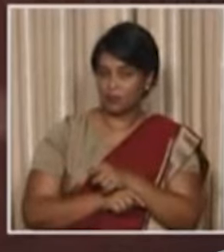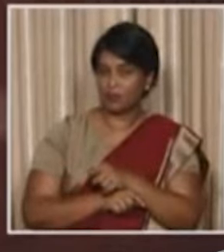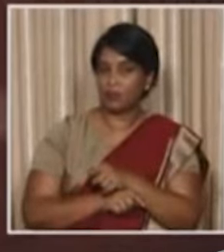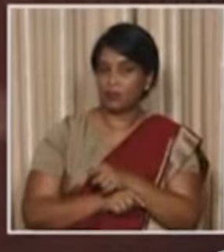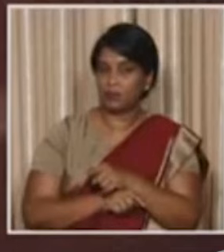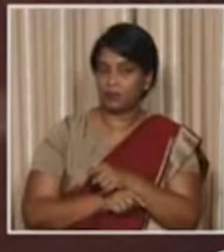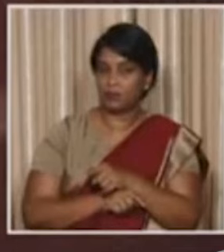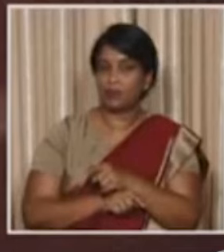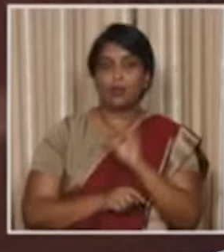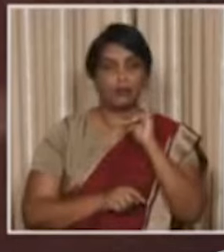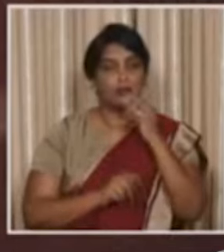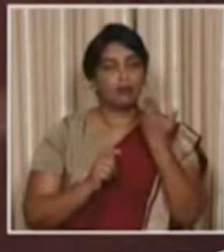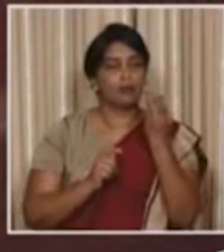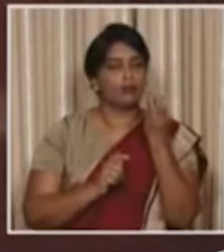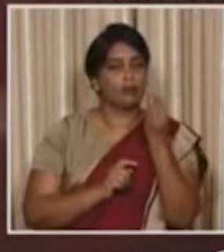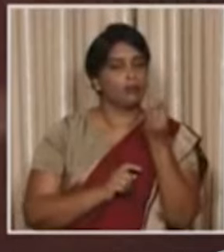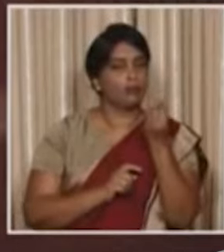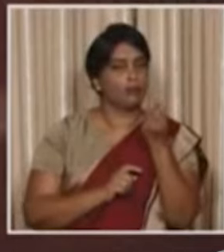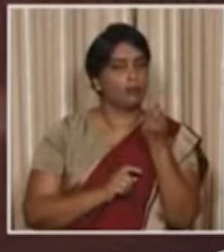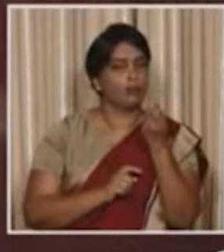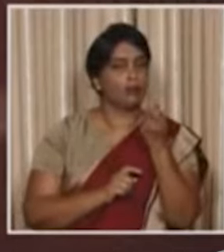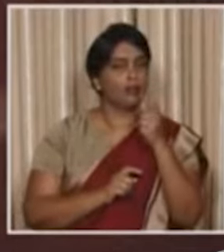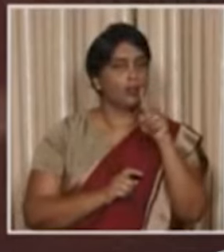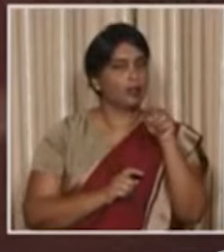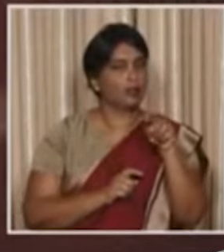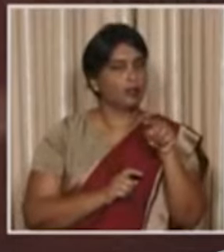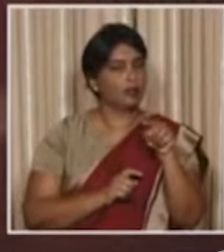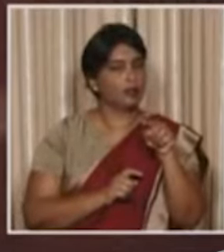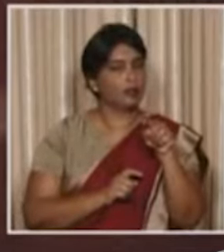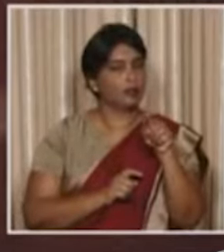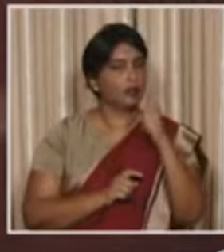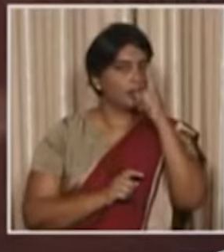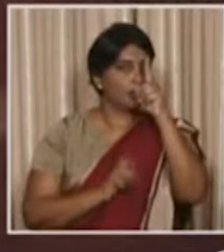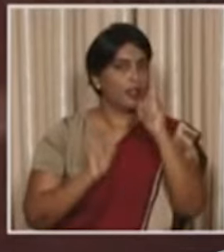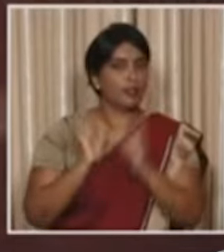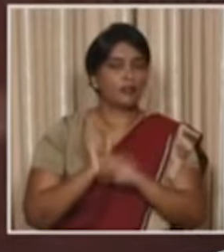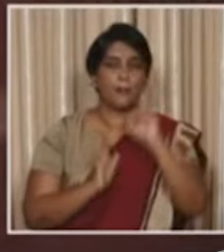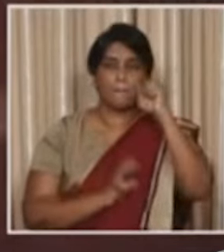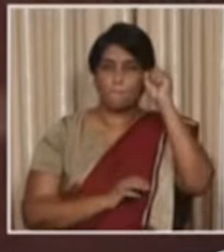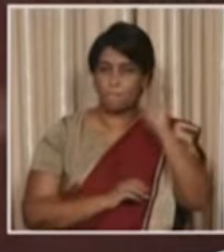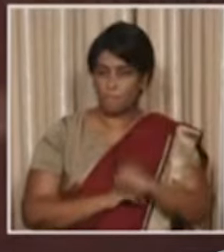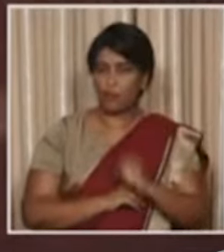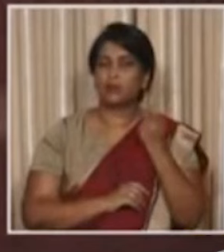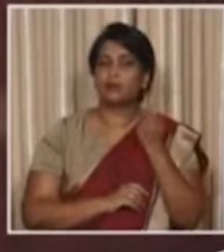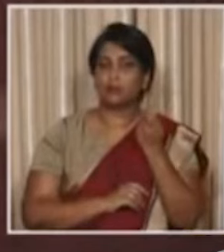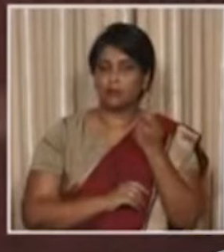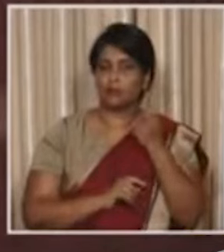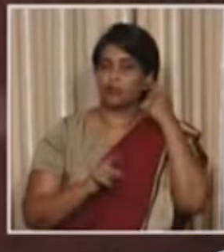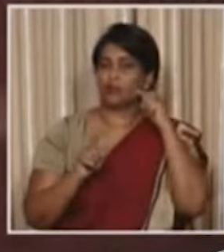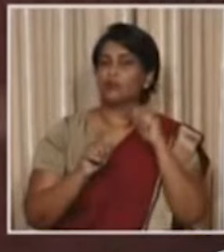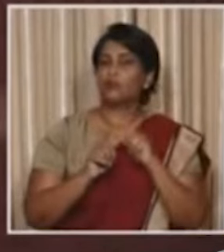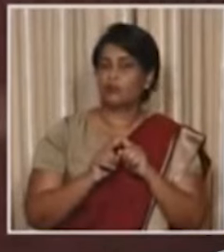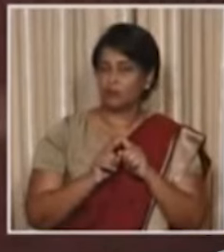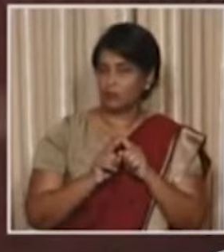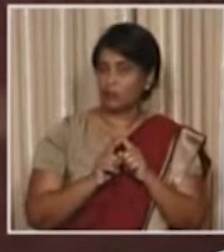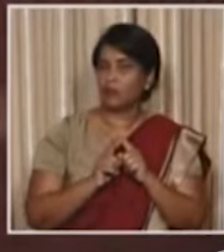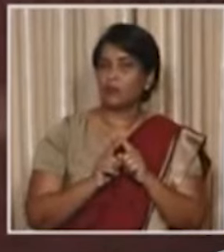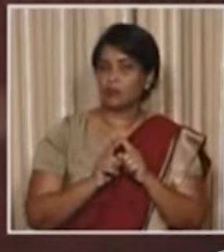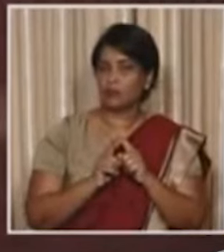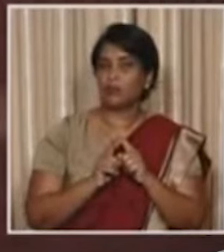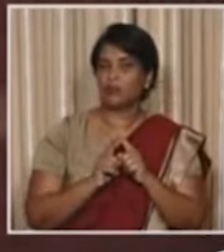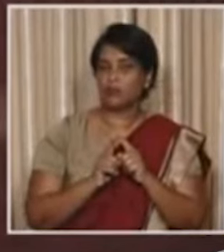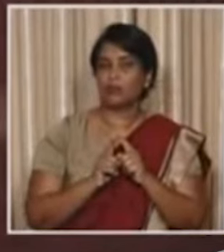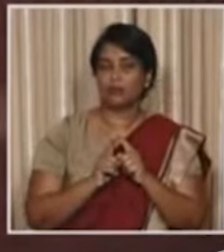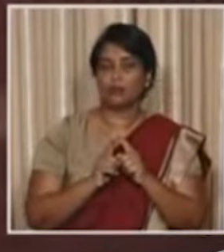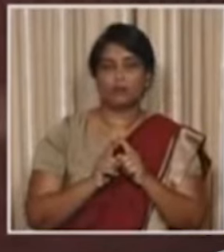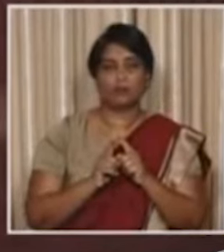rupees 150,000 each. Violation of a fundamental right is not tantamount to a conviction before a